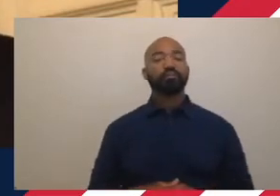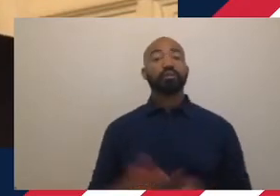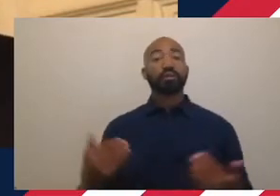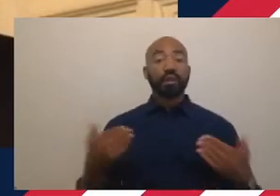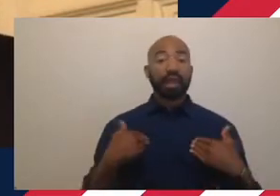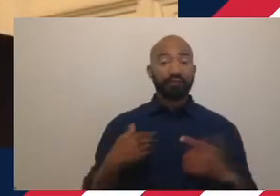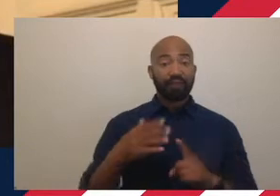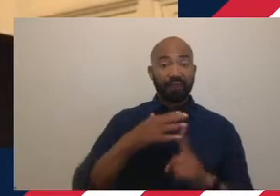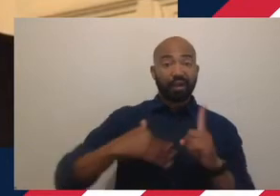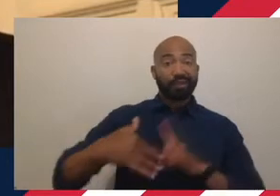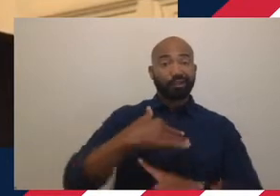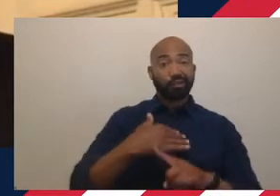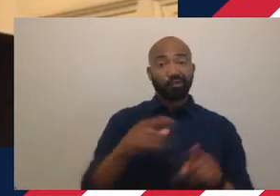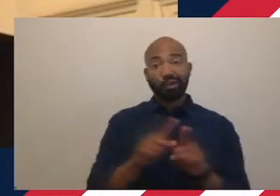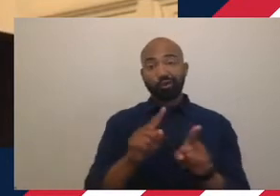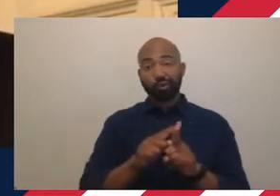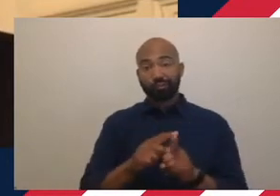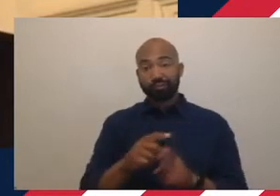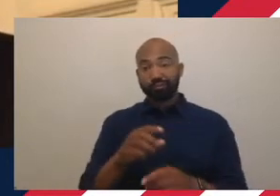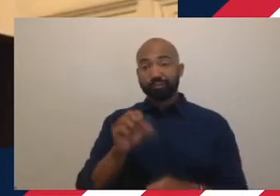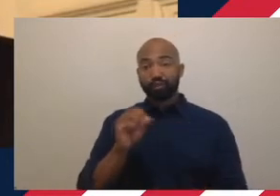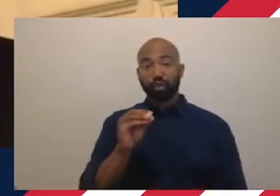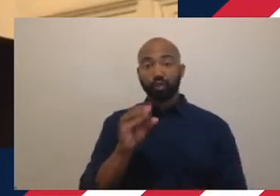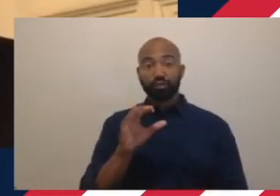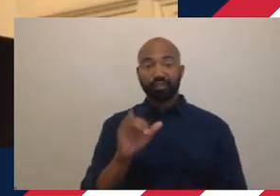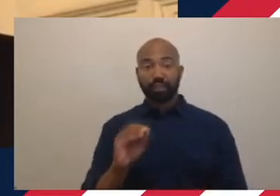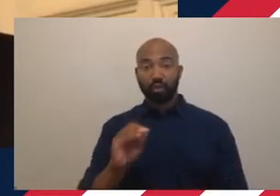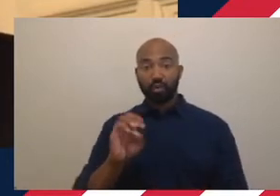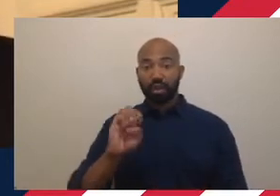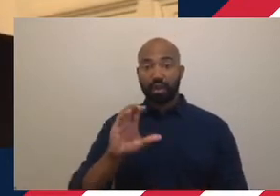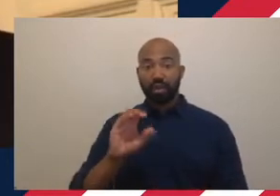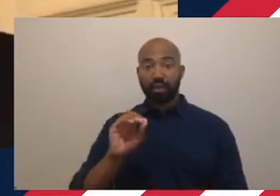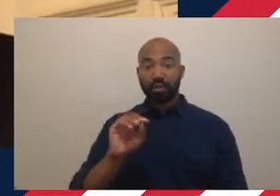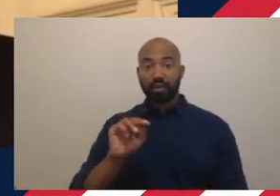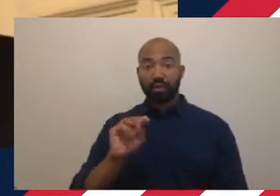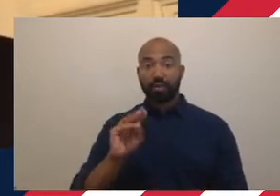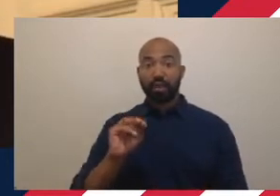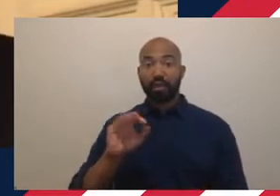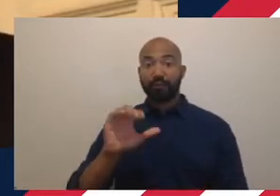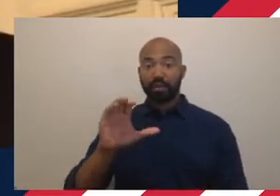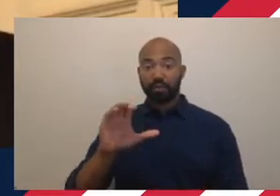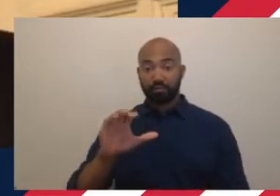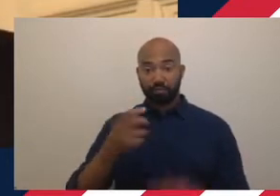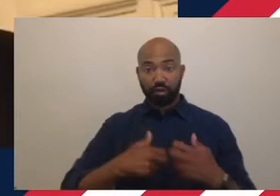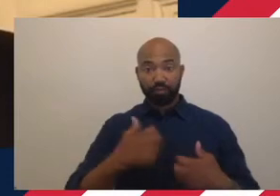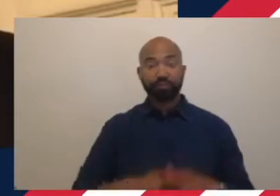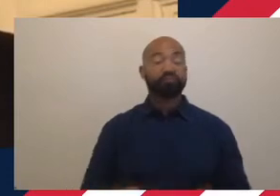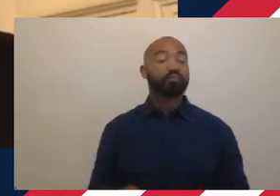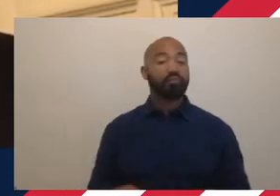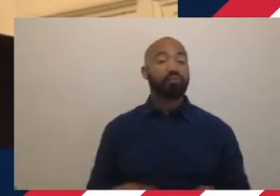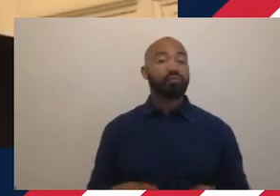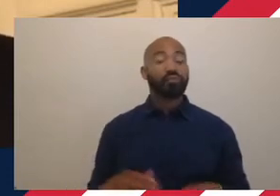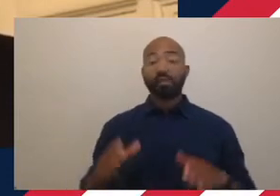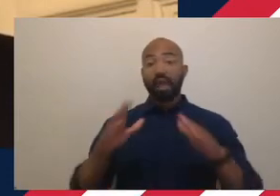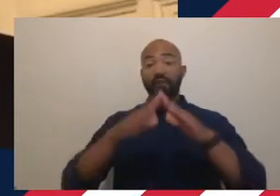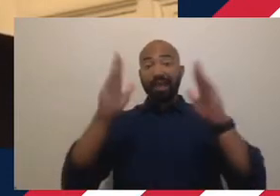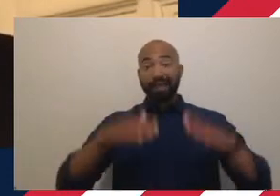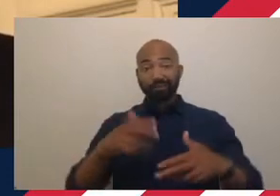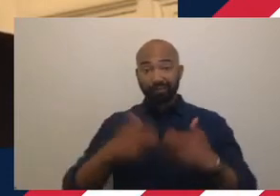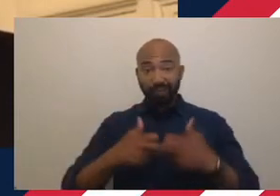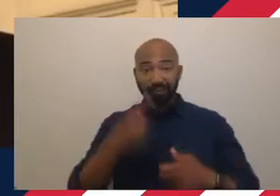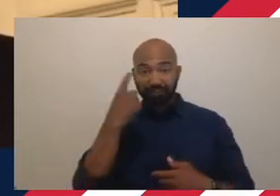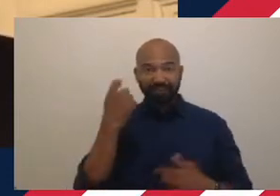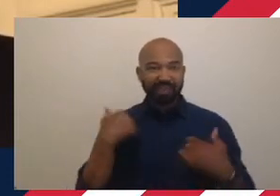Because of the unemployment, high rates of unemployment, housing is a factor. Multiple generations of people living under one